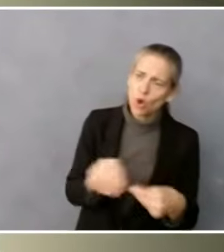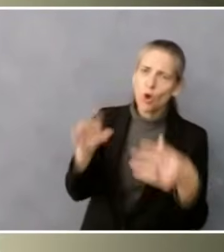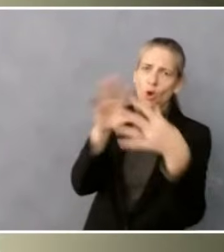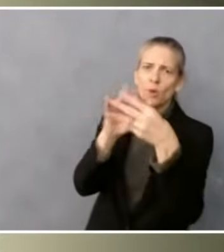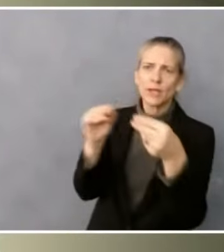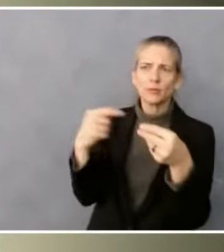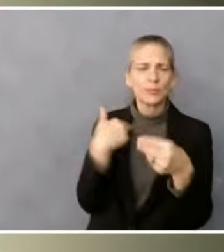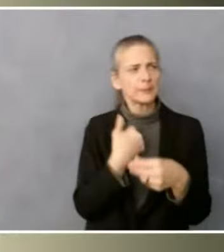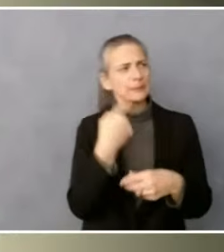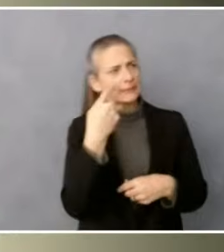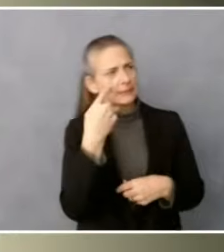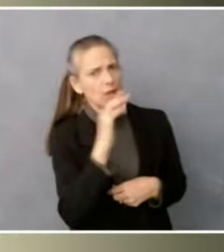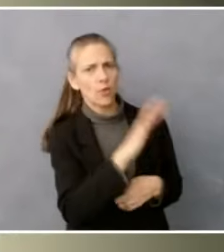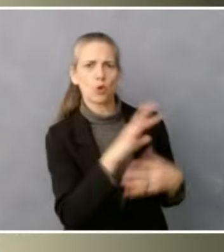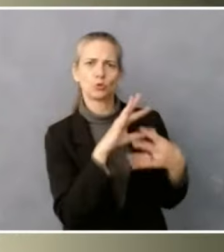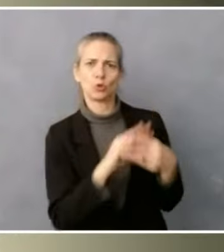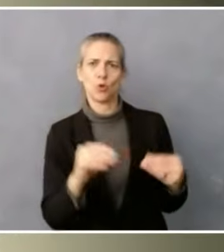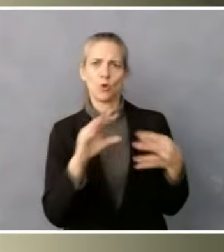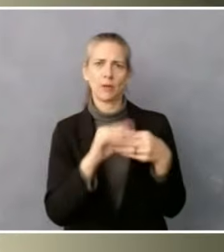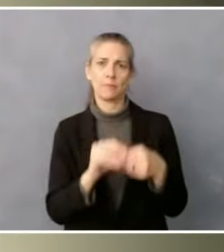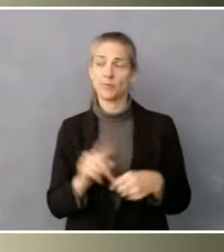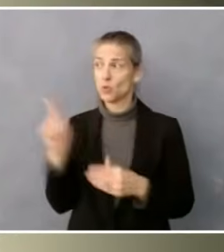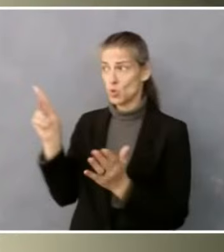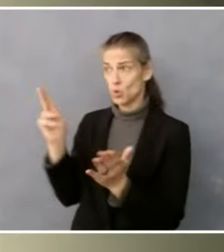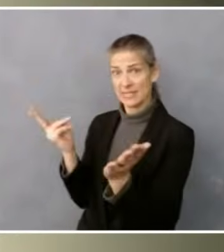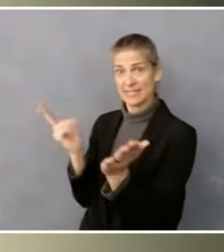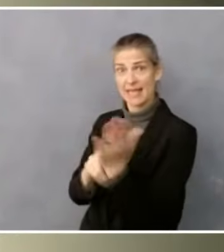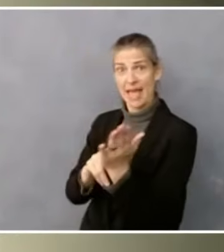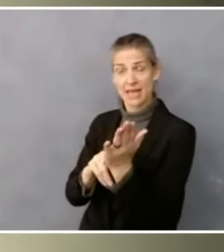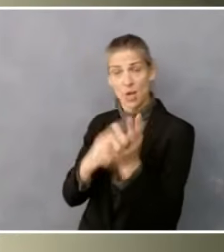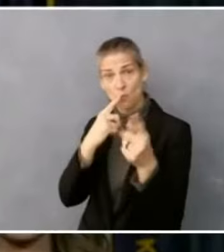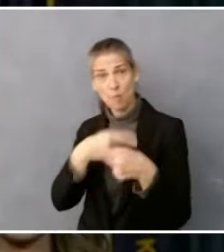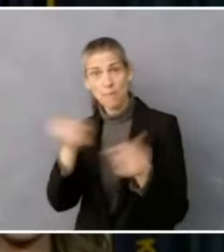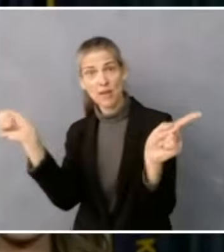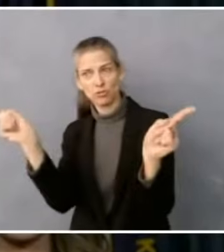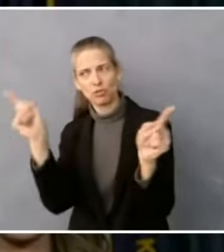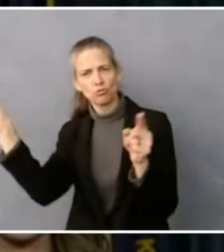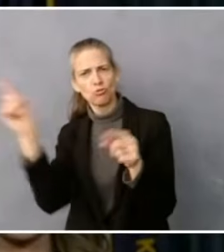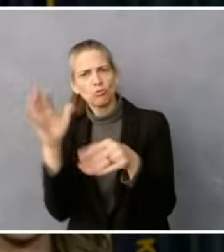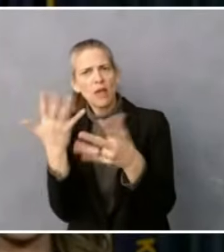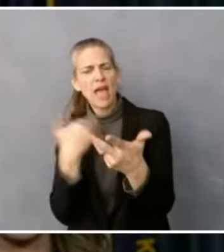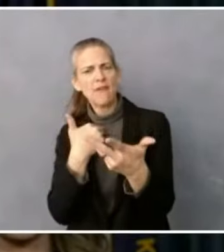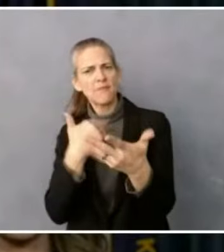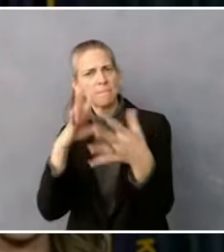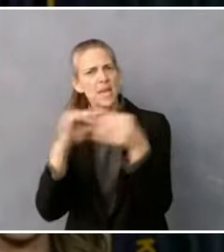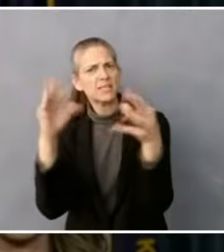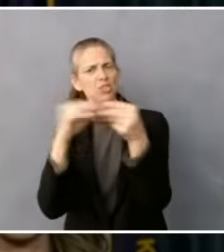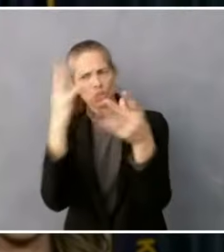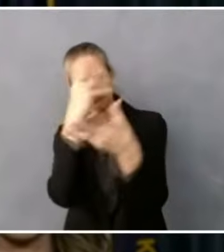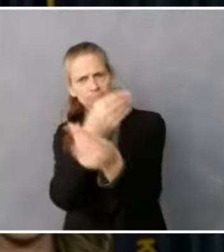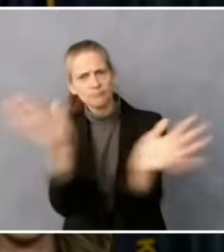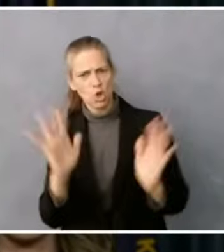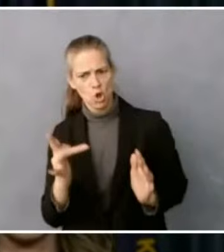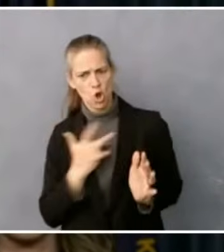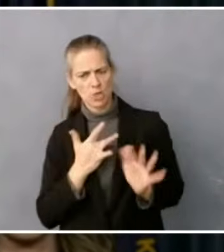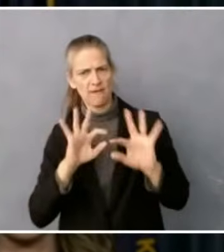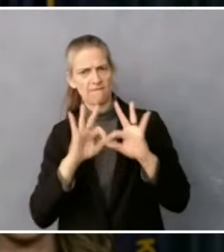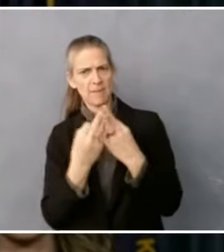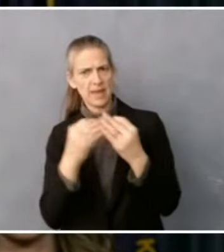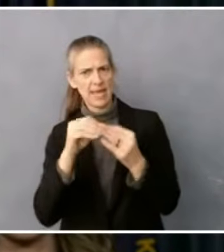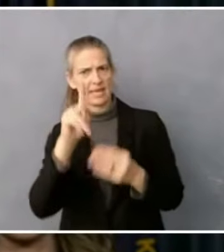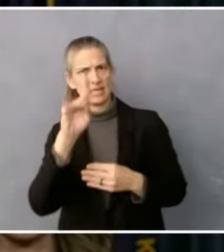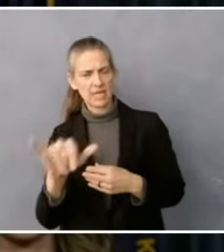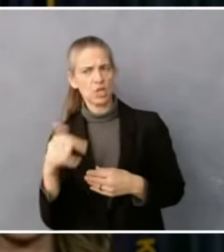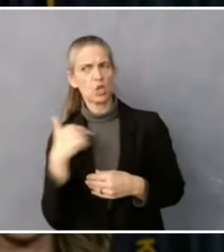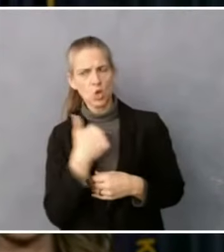signing this proclamation, you are sending a powerful and affirming message to heart families across Kentucky that we are